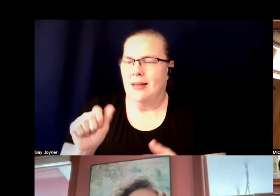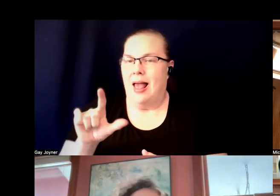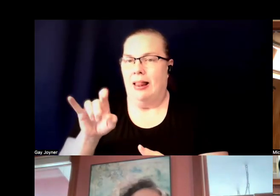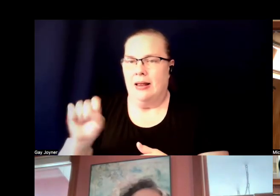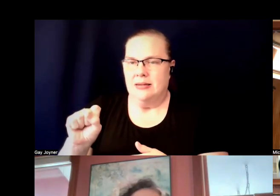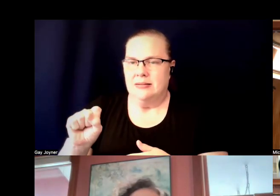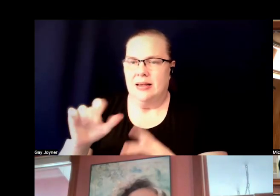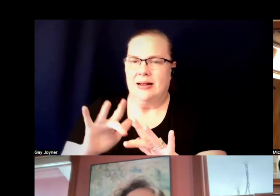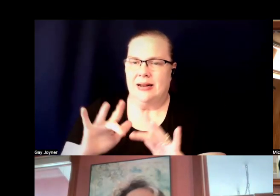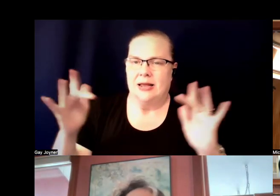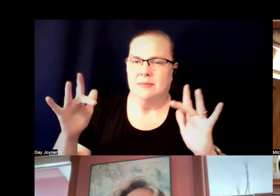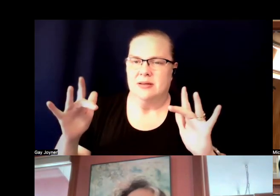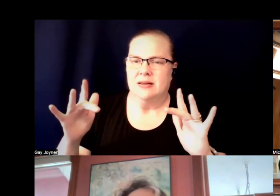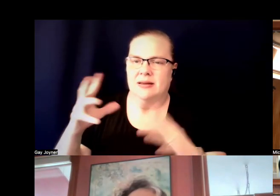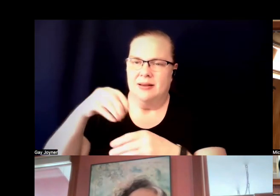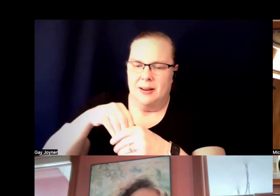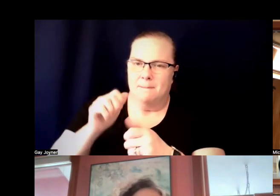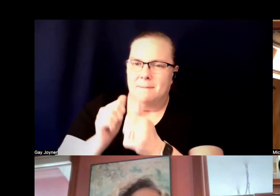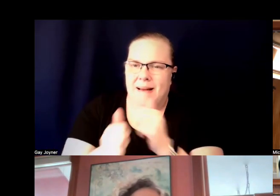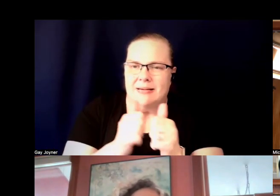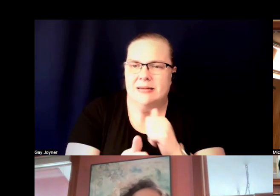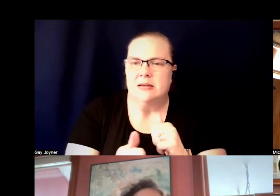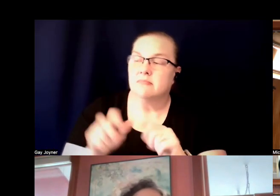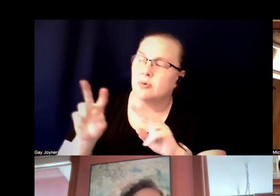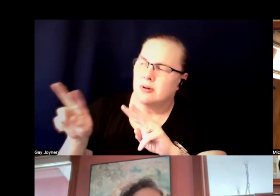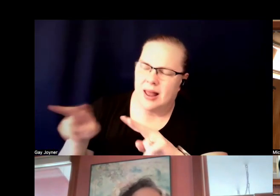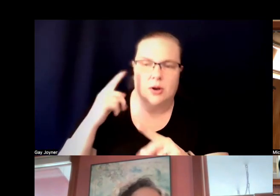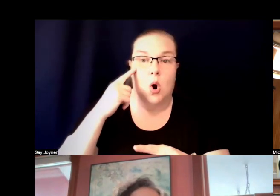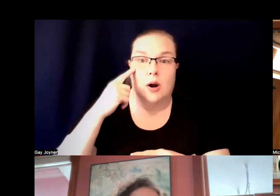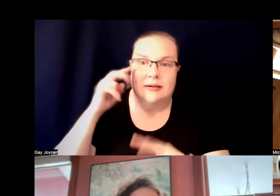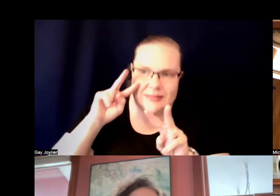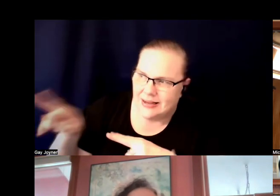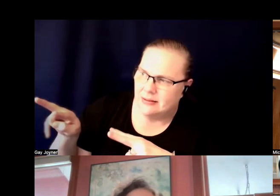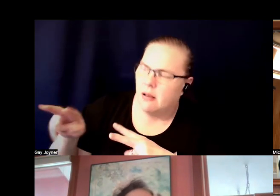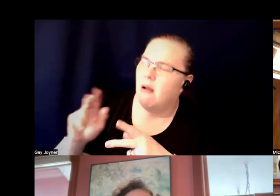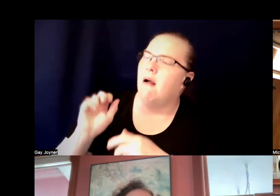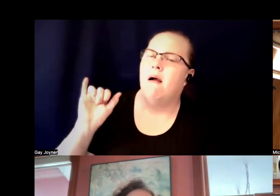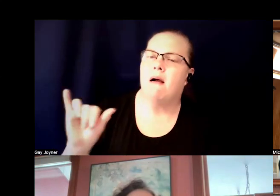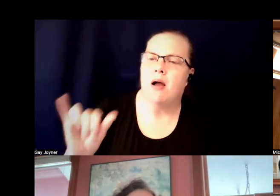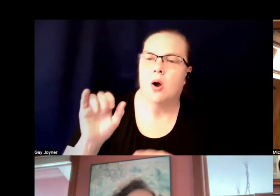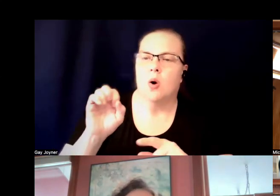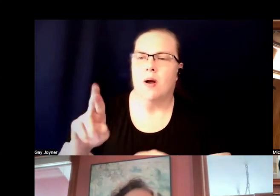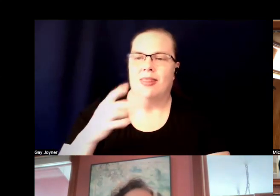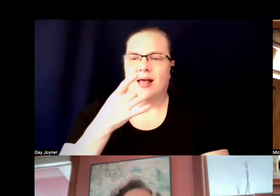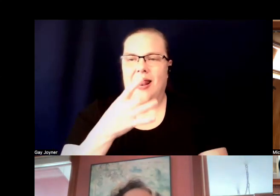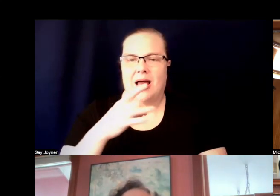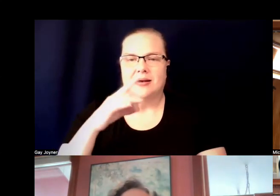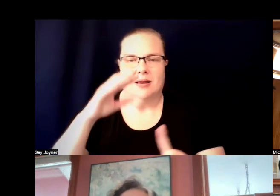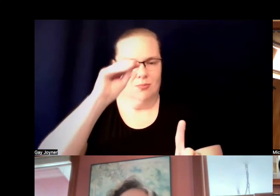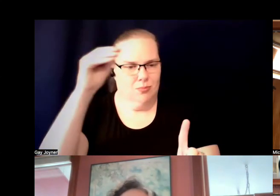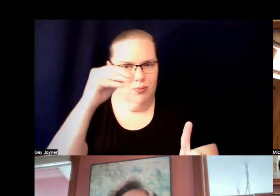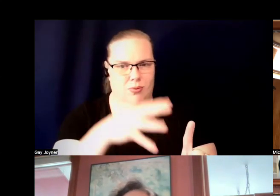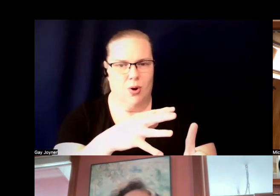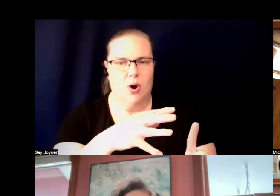in pathways, or the way the light caresses moldings on old houses. I actually love that too. Yeah.